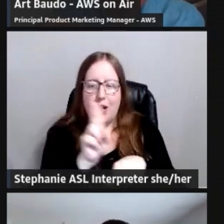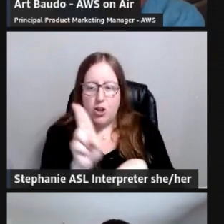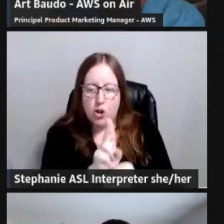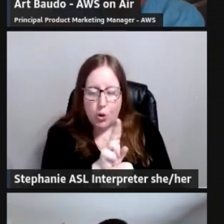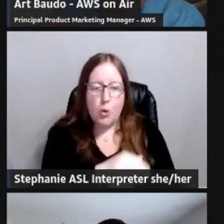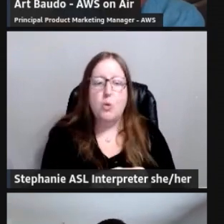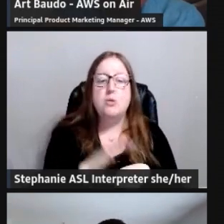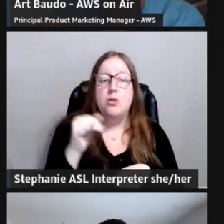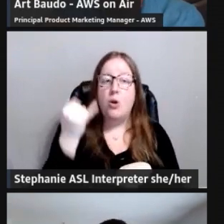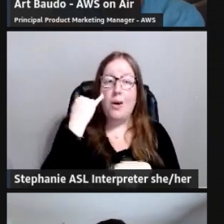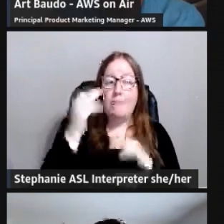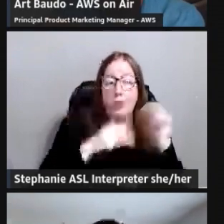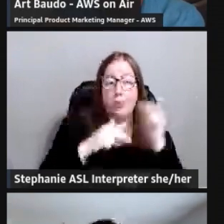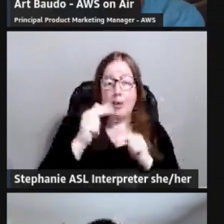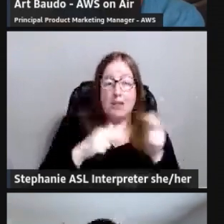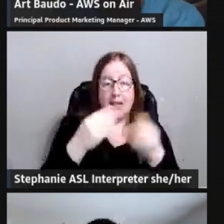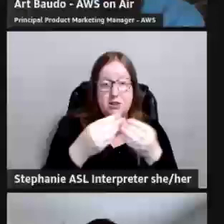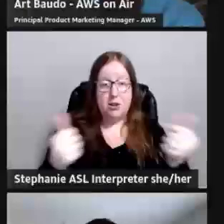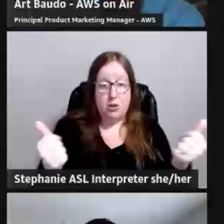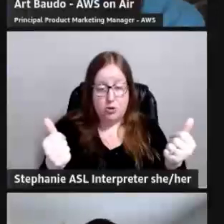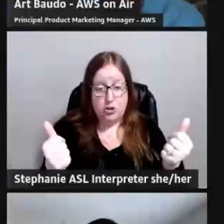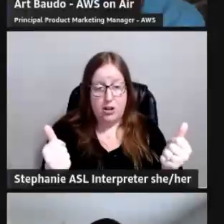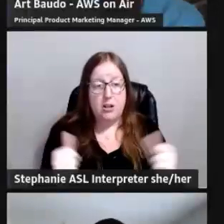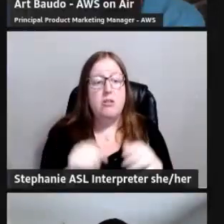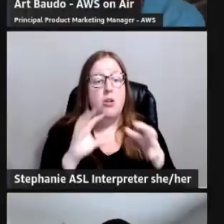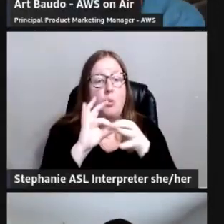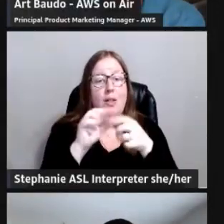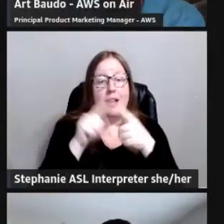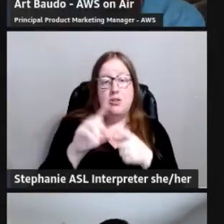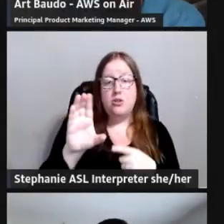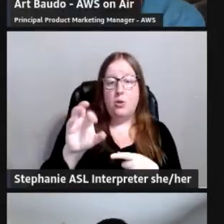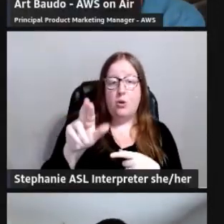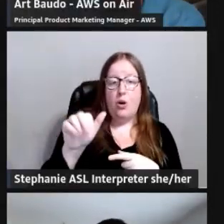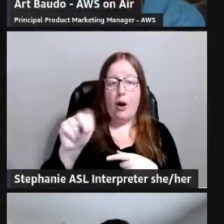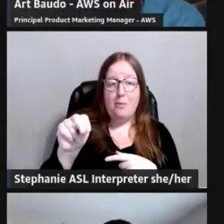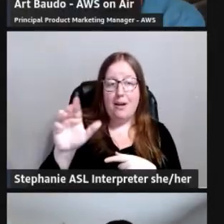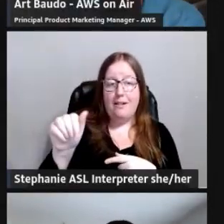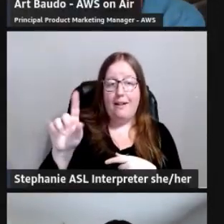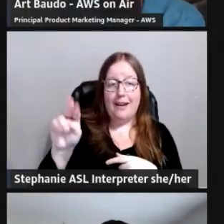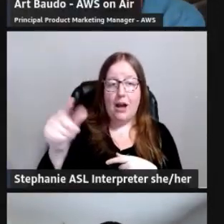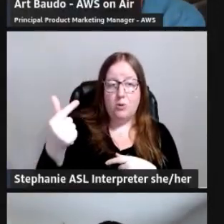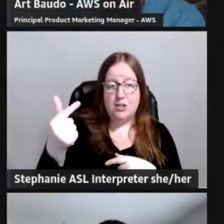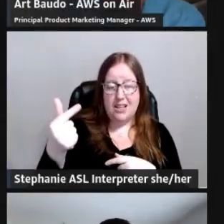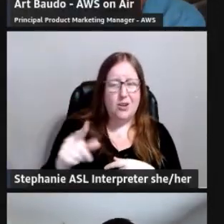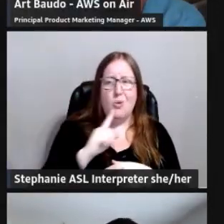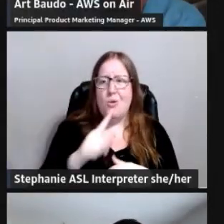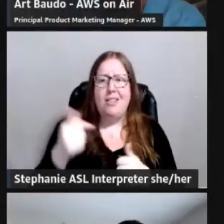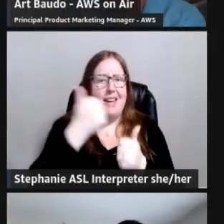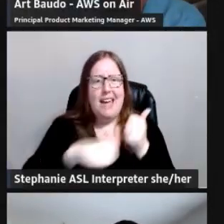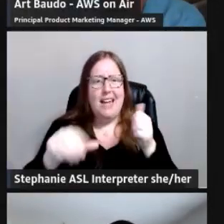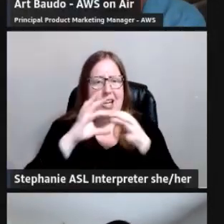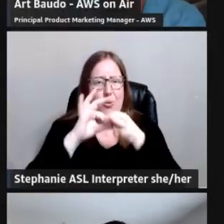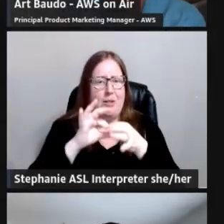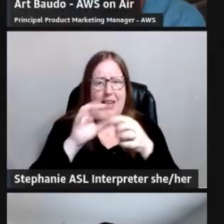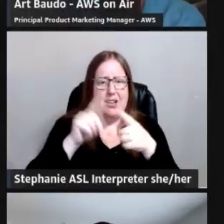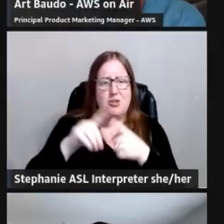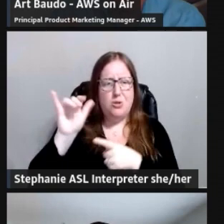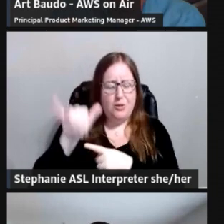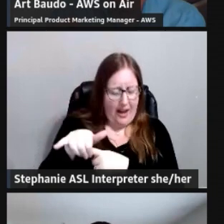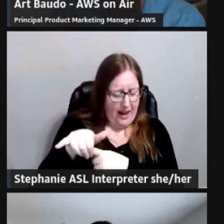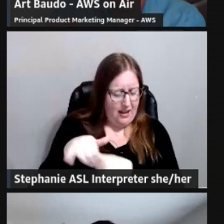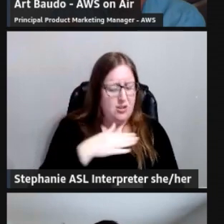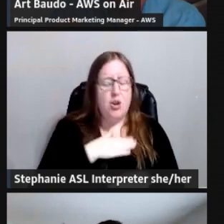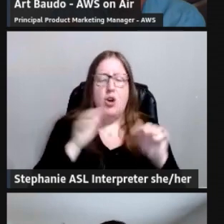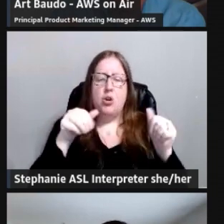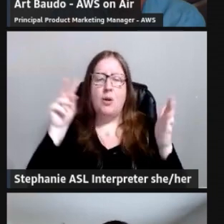building a solution around carbon accounting, anything to do with carbon accounting, please take a look